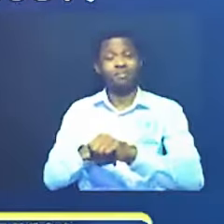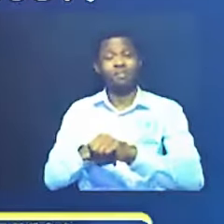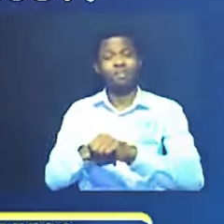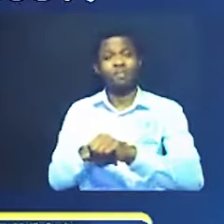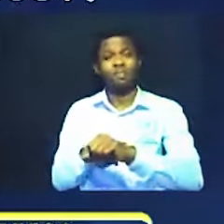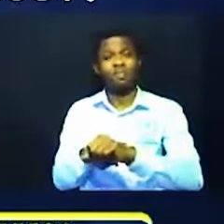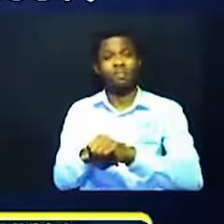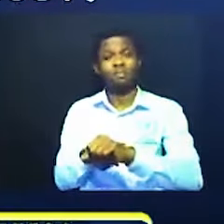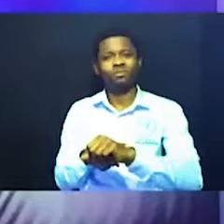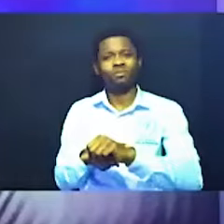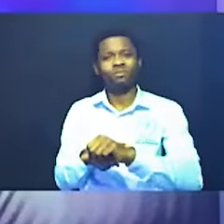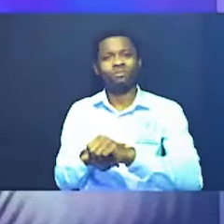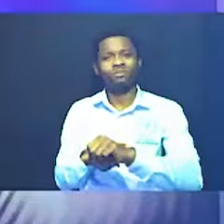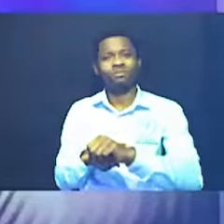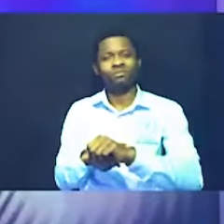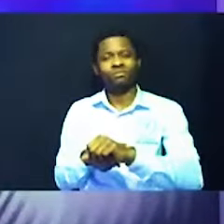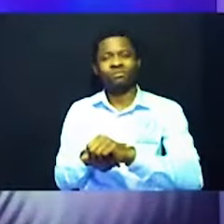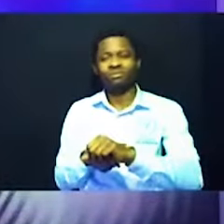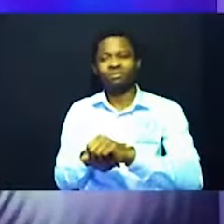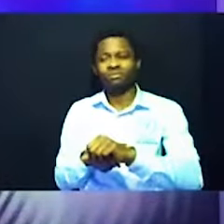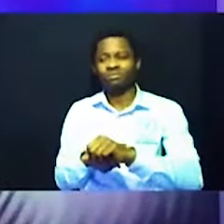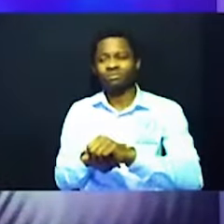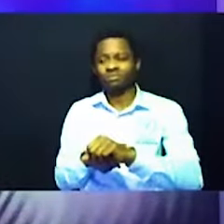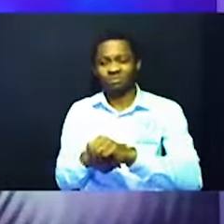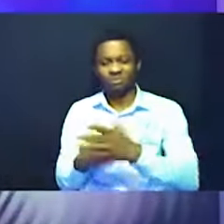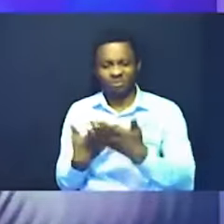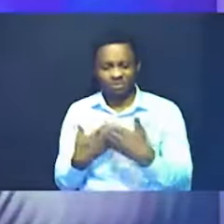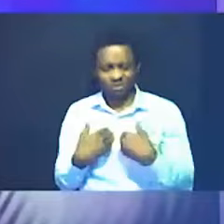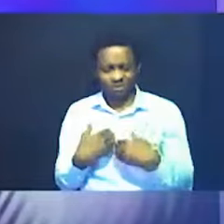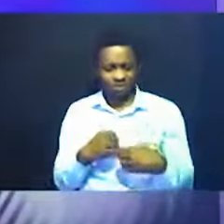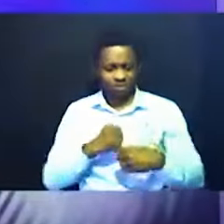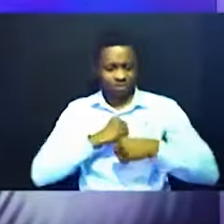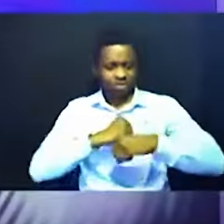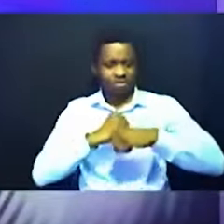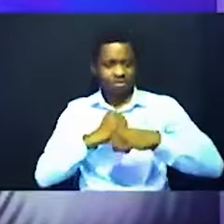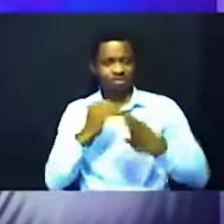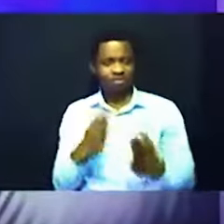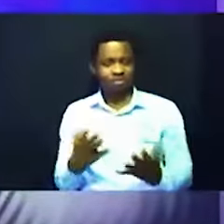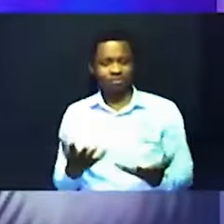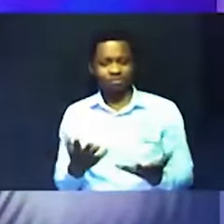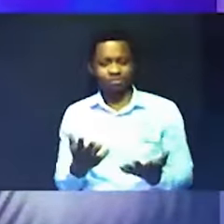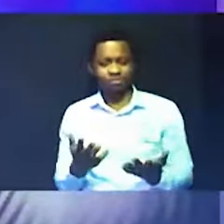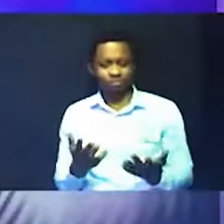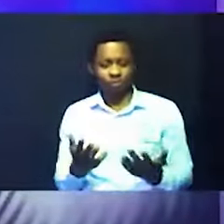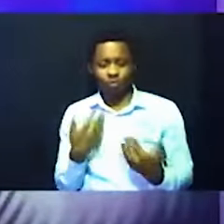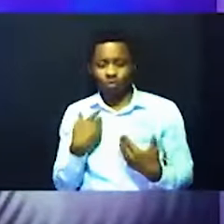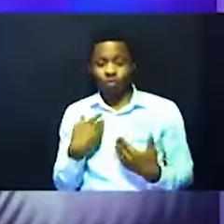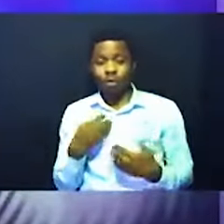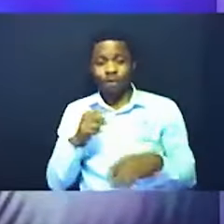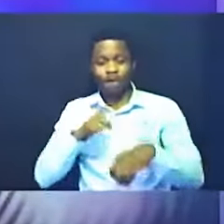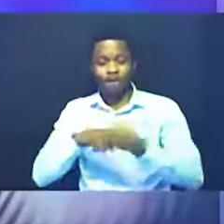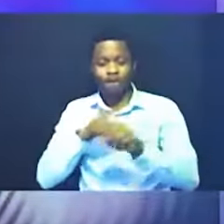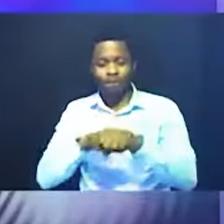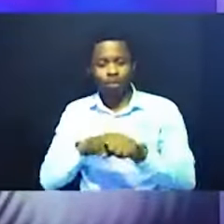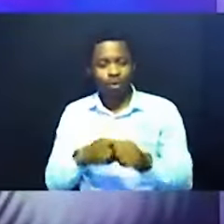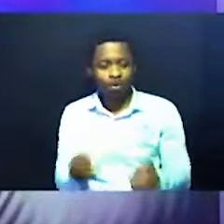soccer a Defender with a clear intent gives the goalkeeper a back